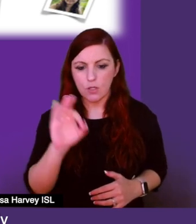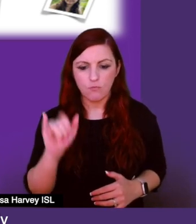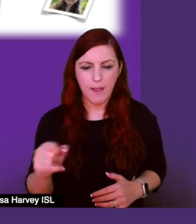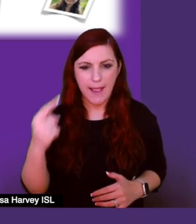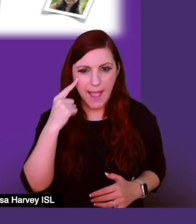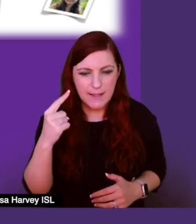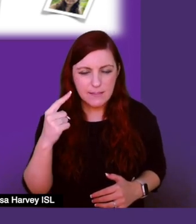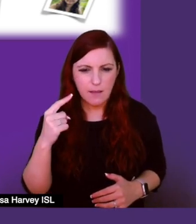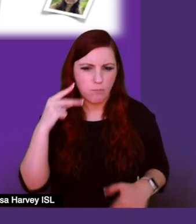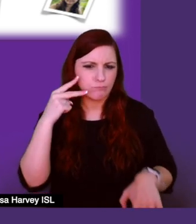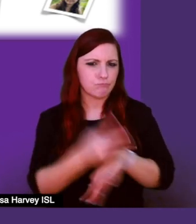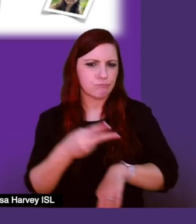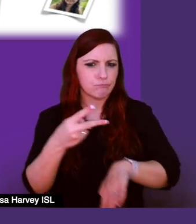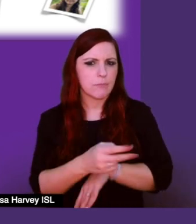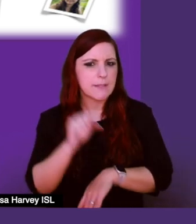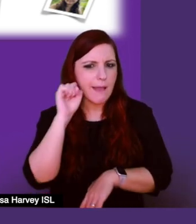heads,